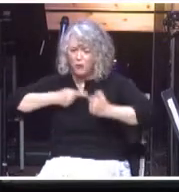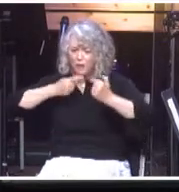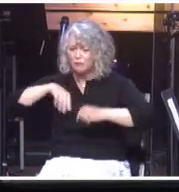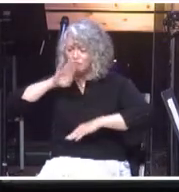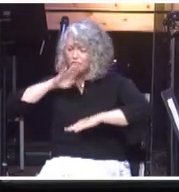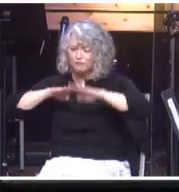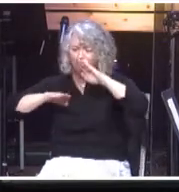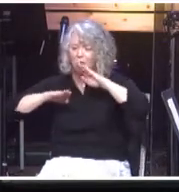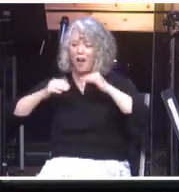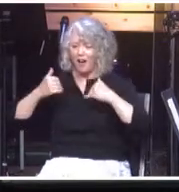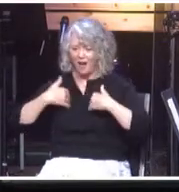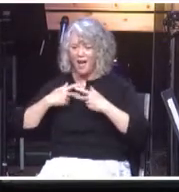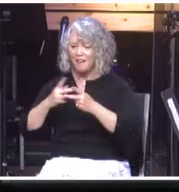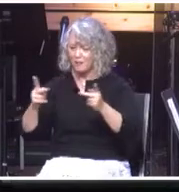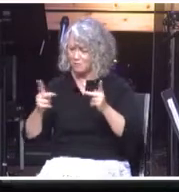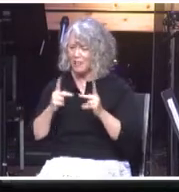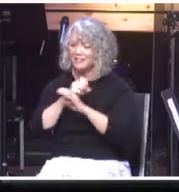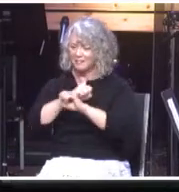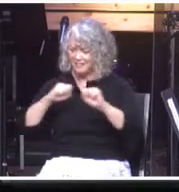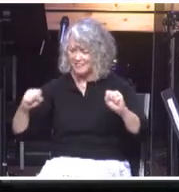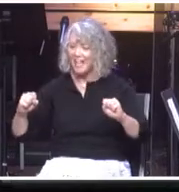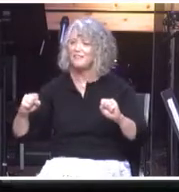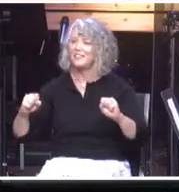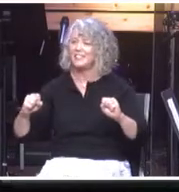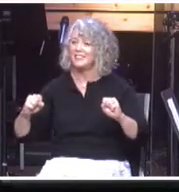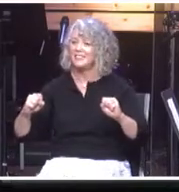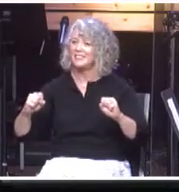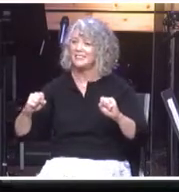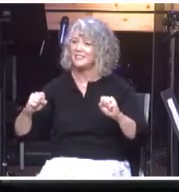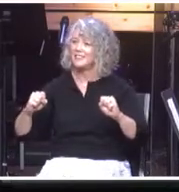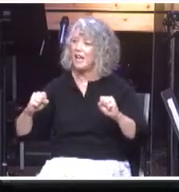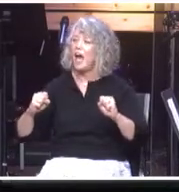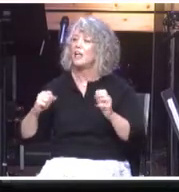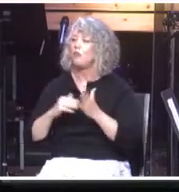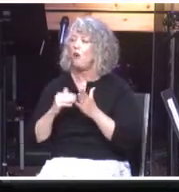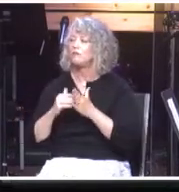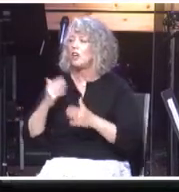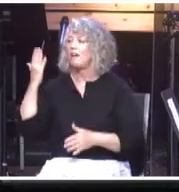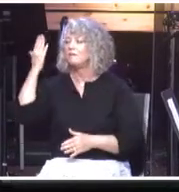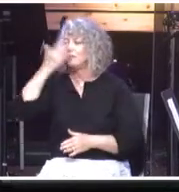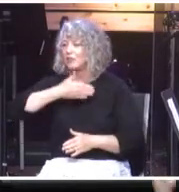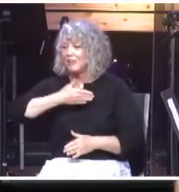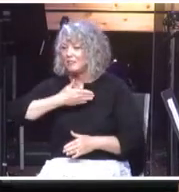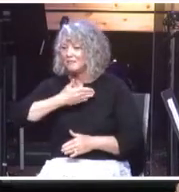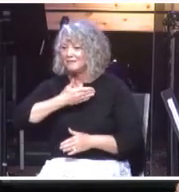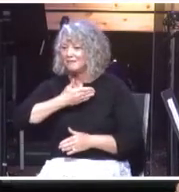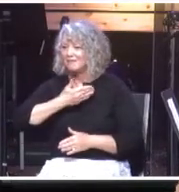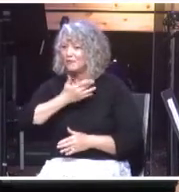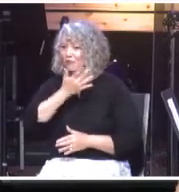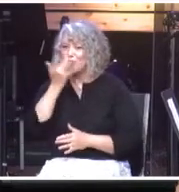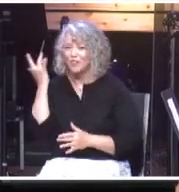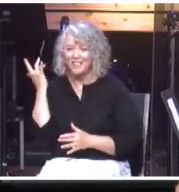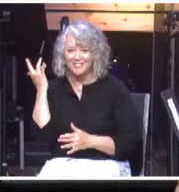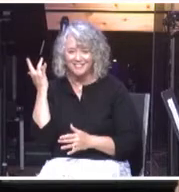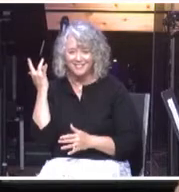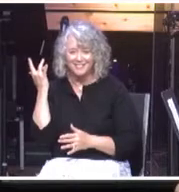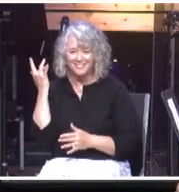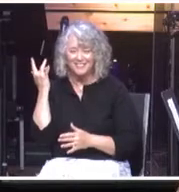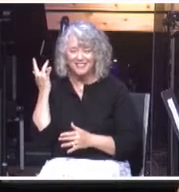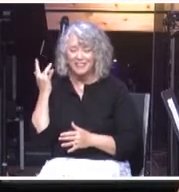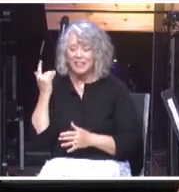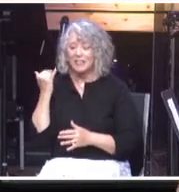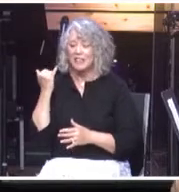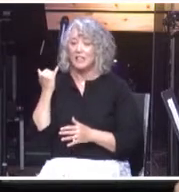they face. It's a refuge that can be overlooked, especially if we're passing through